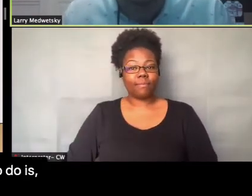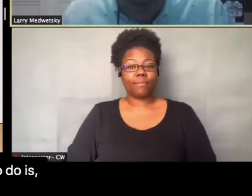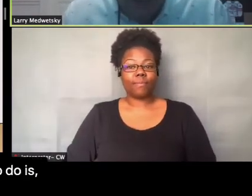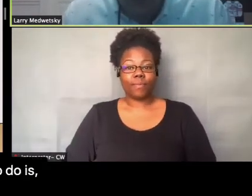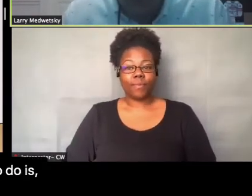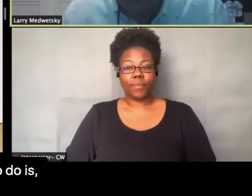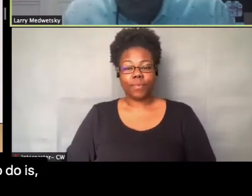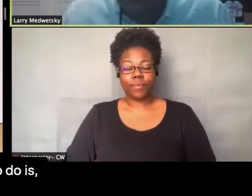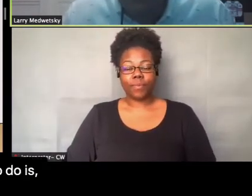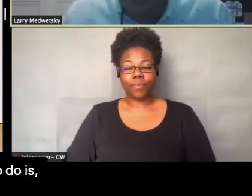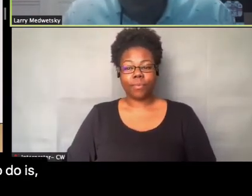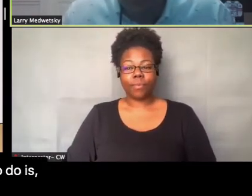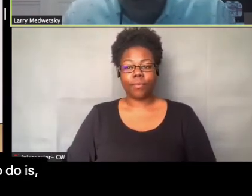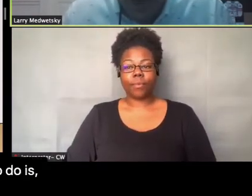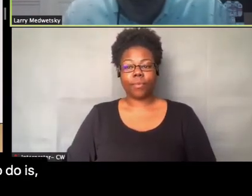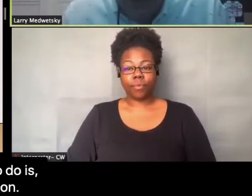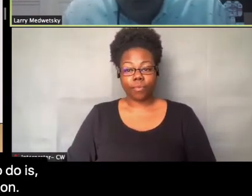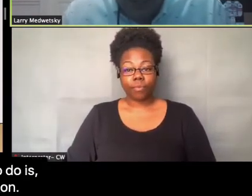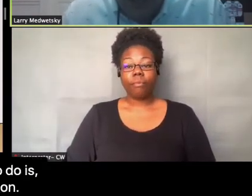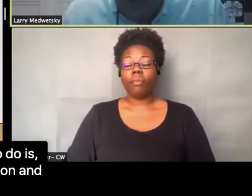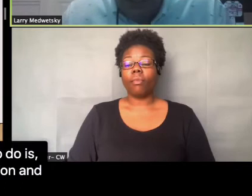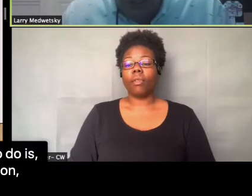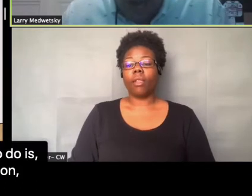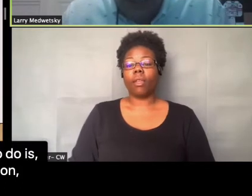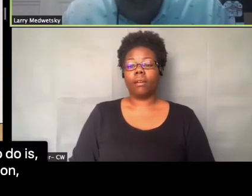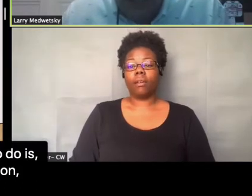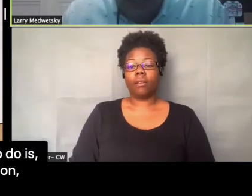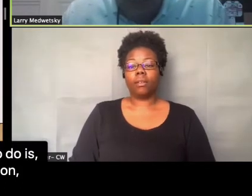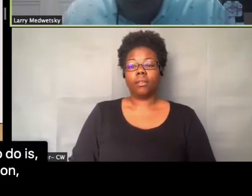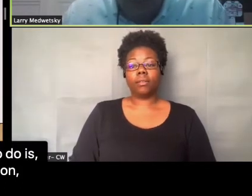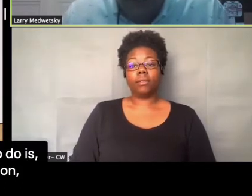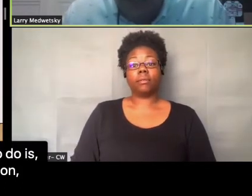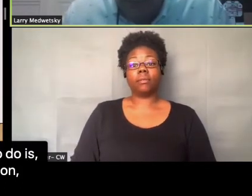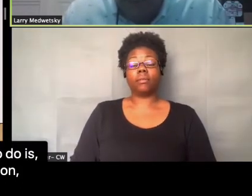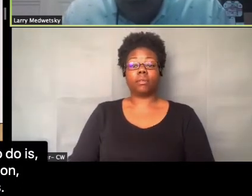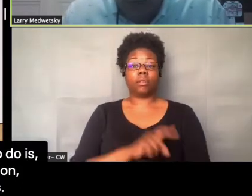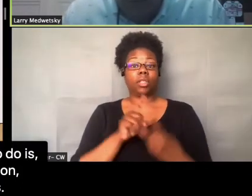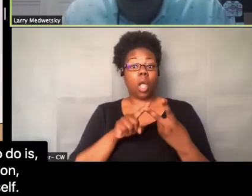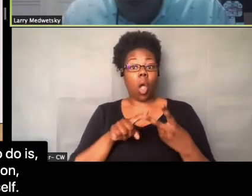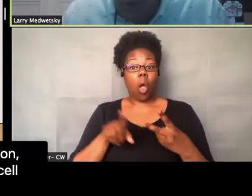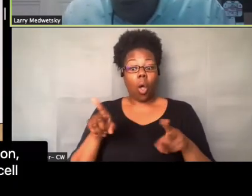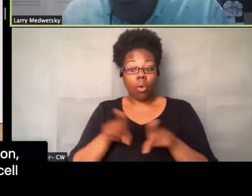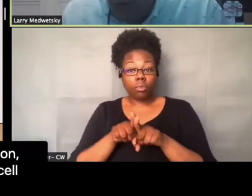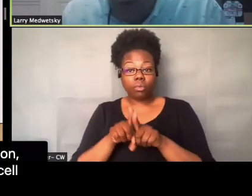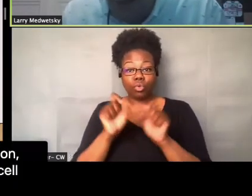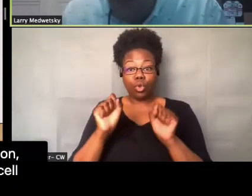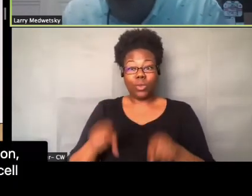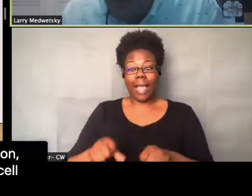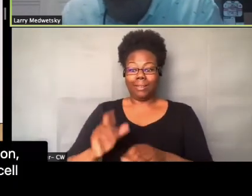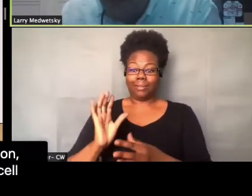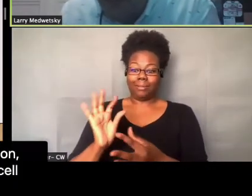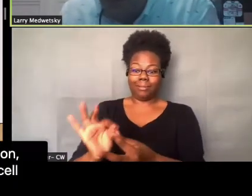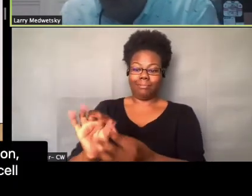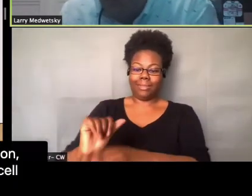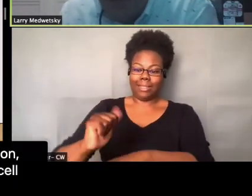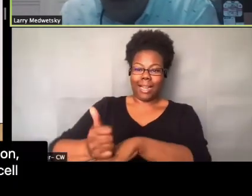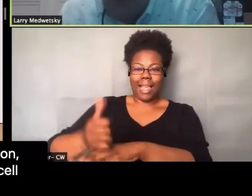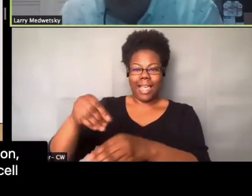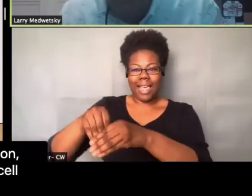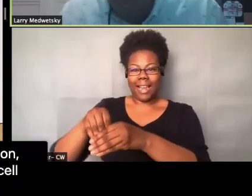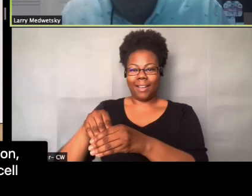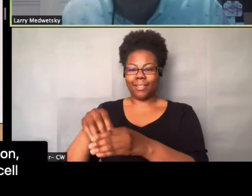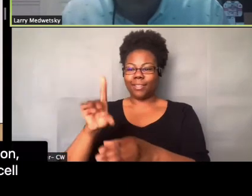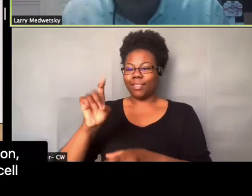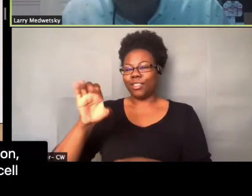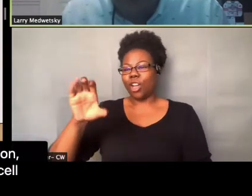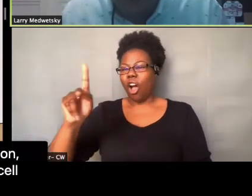put the pen into a docking station and you can connect the docking station to a cell phone, to an MP3